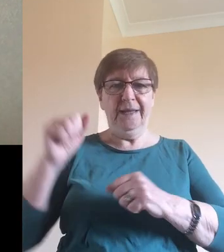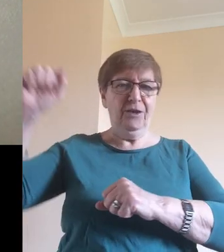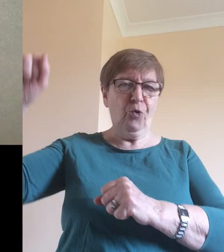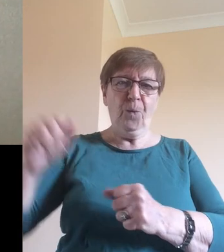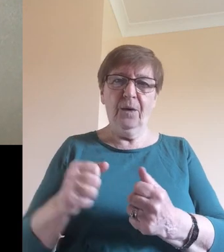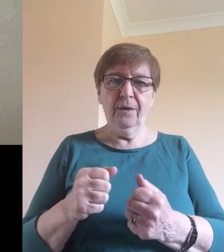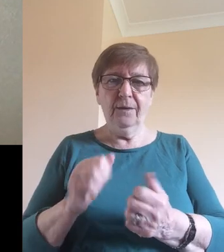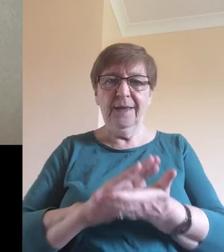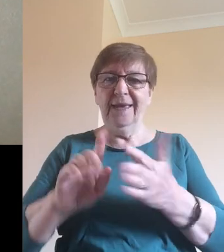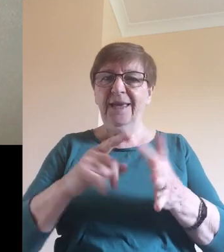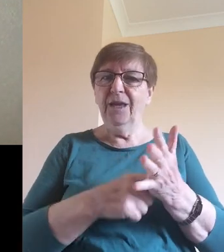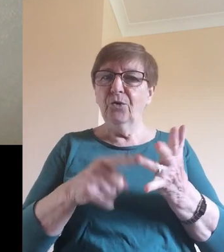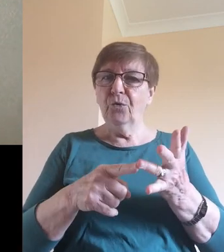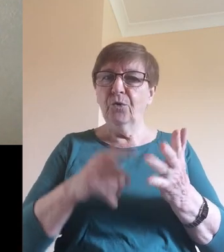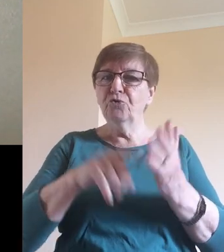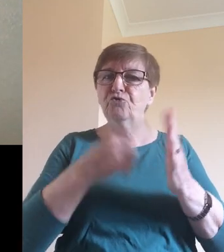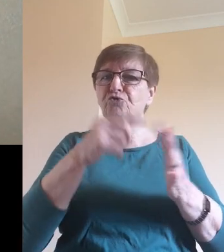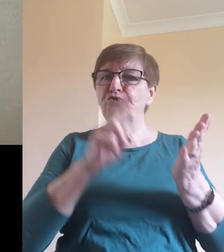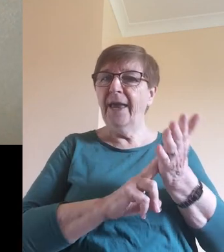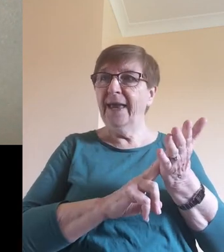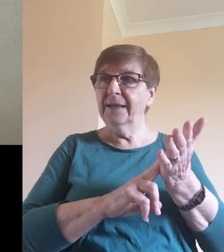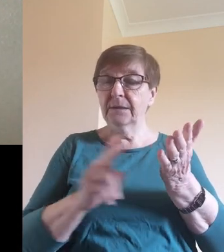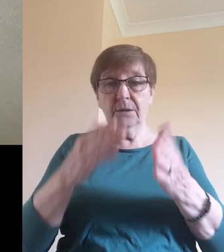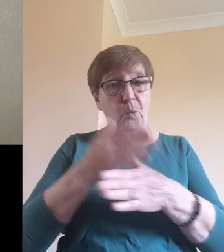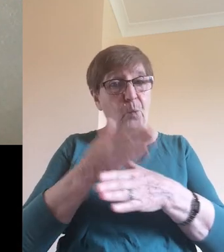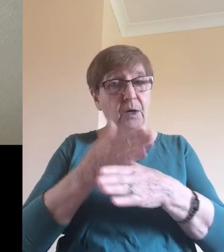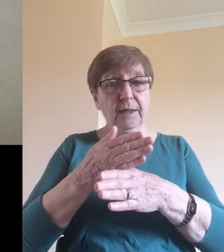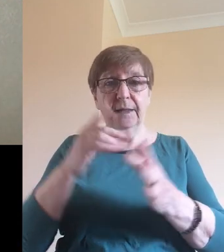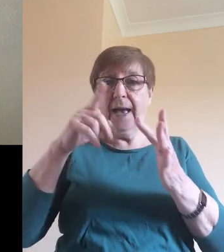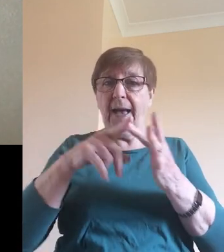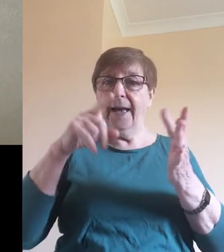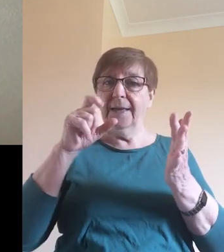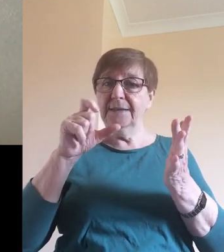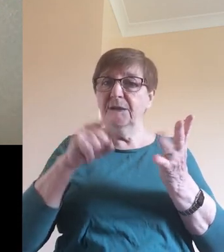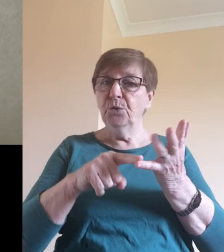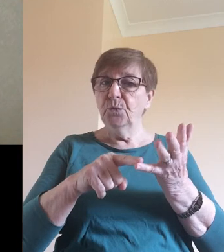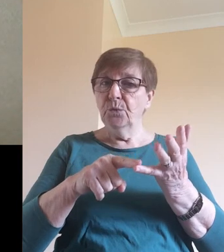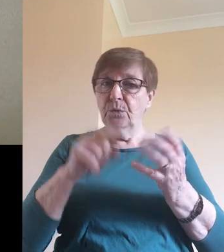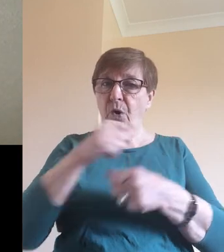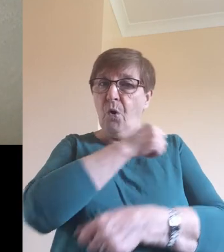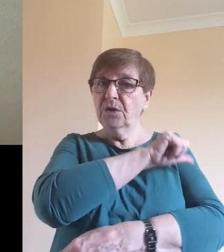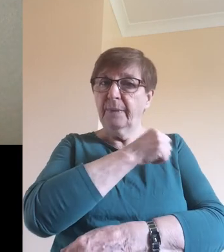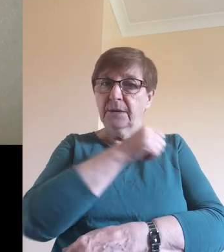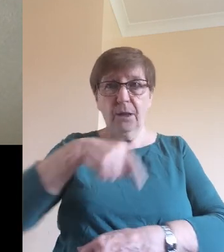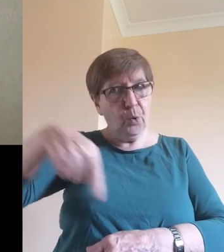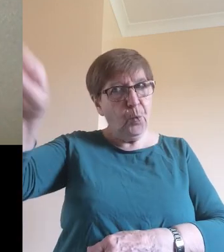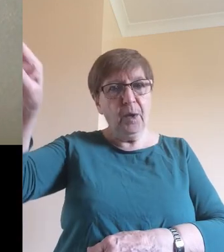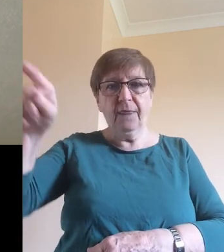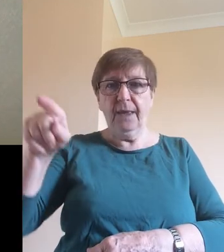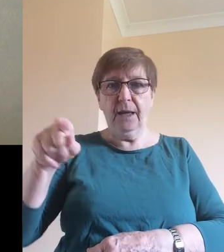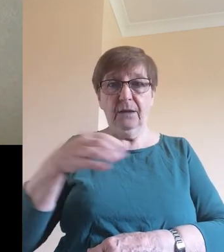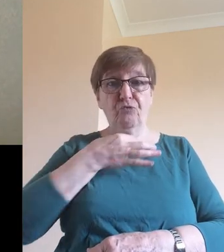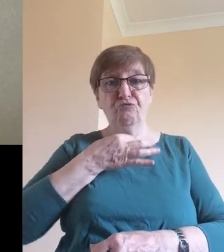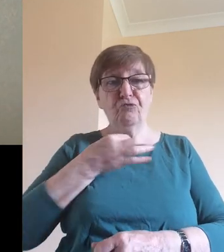I thank you for Jen working in intensive care, going in there on her shift to risk